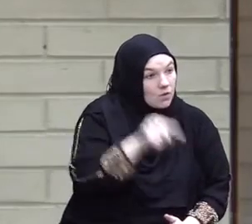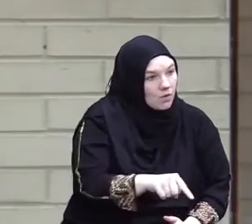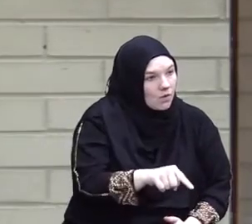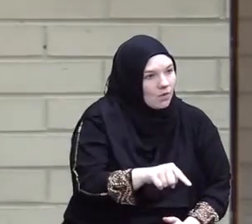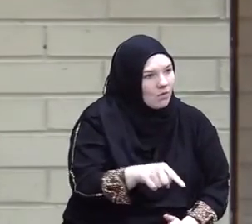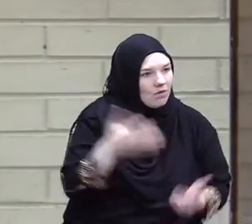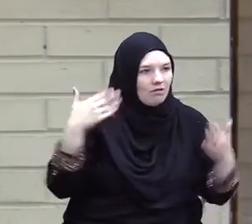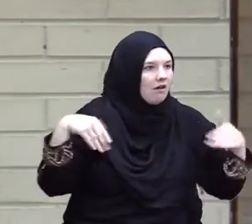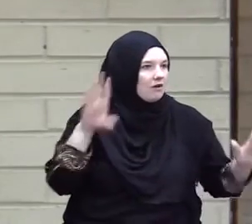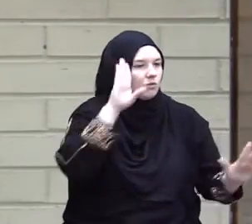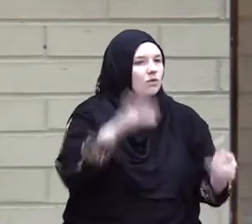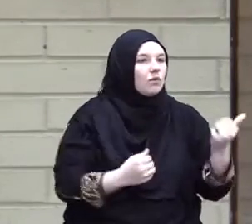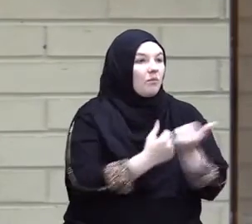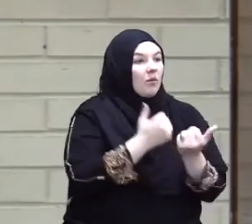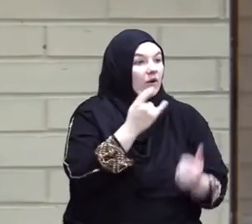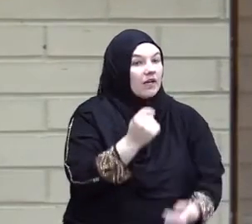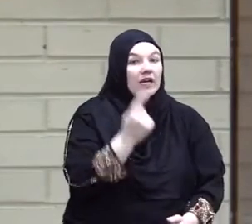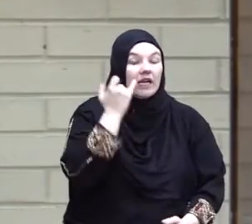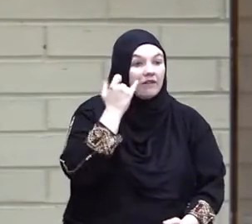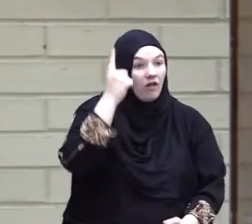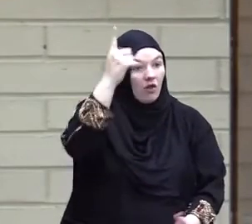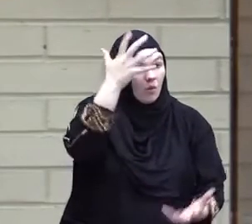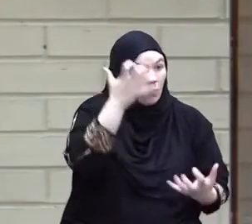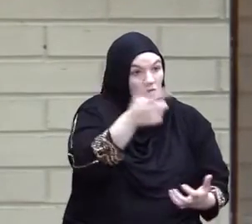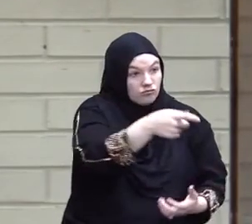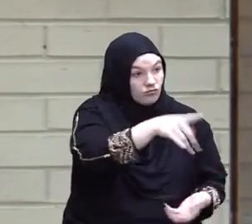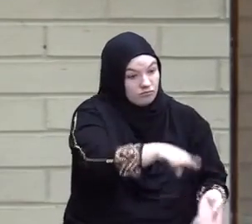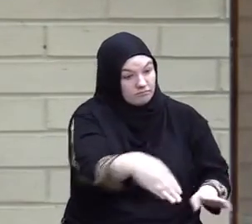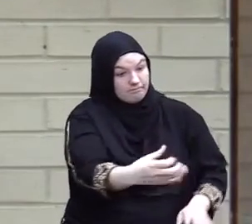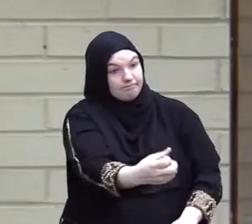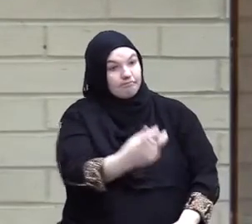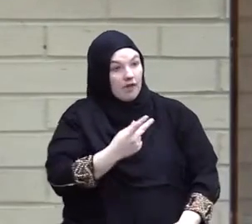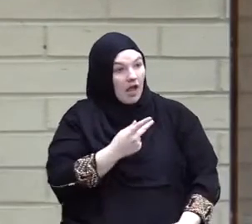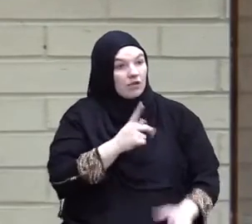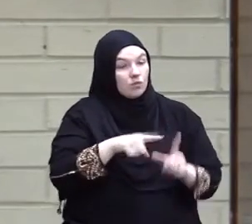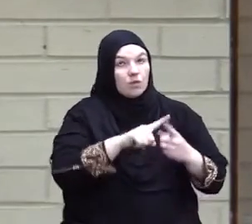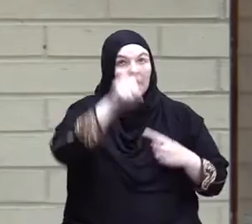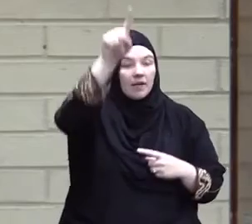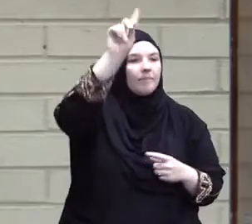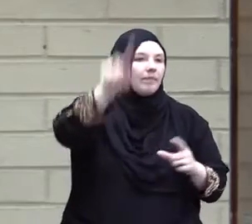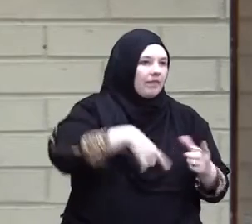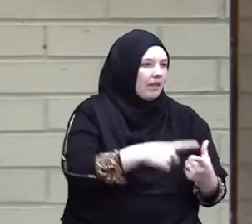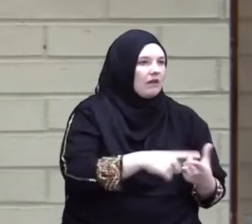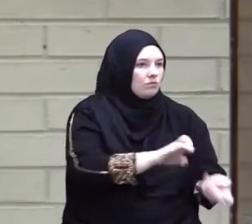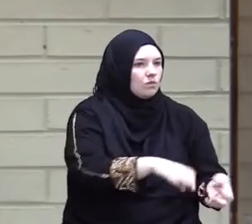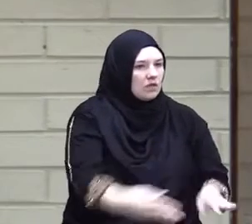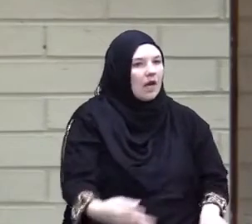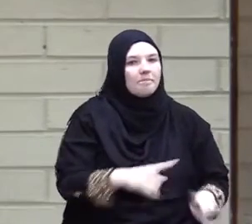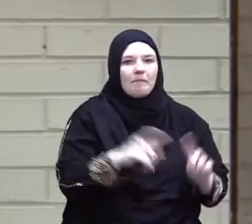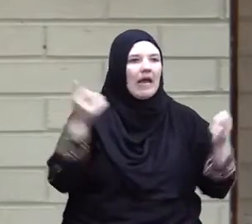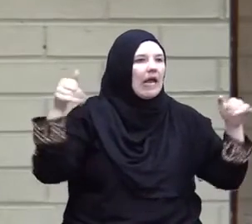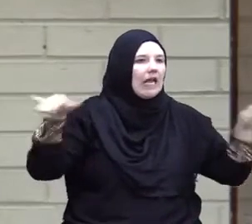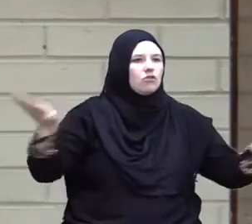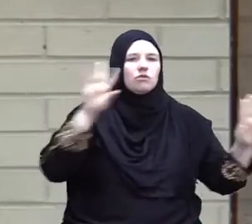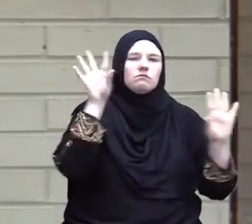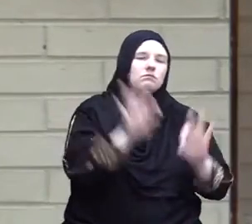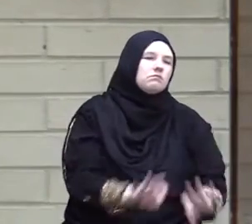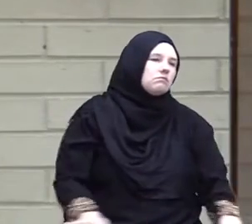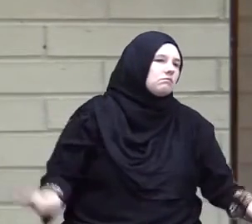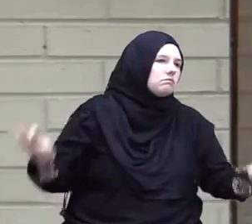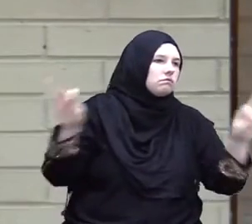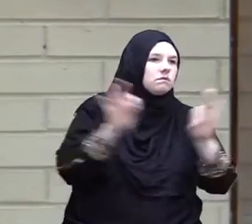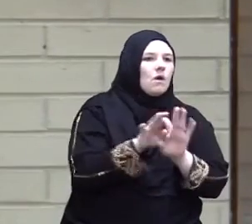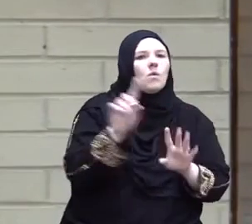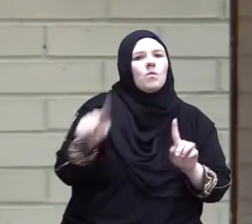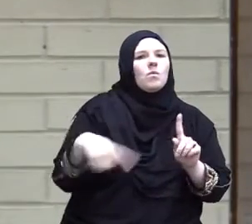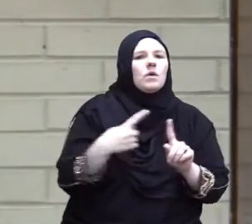they will support it. If Allah wants you back, they will execute it. So angels are very important. So when